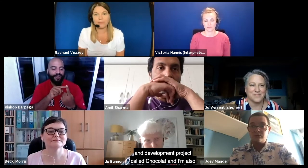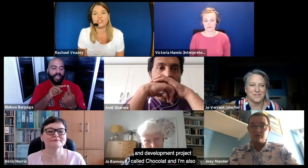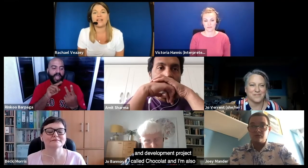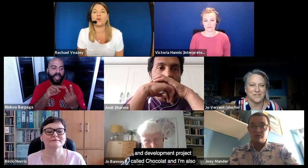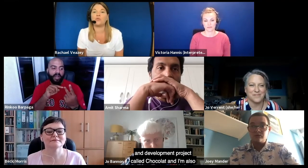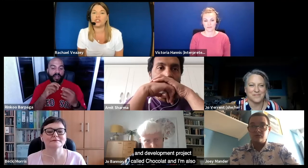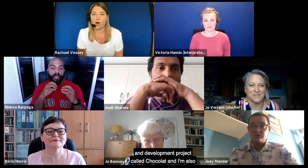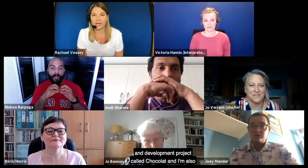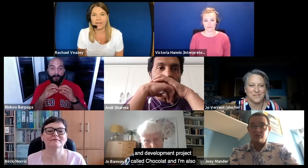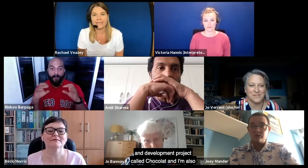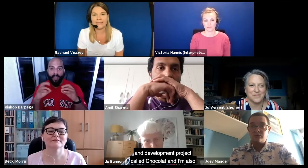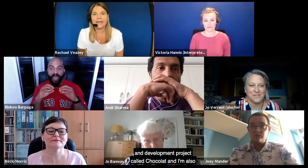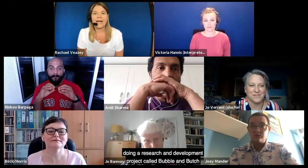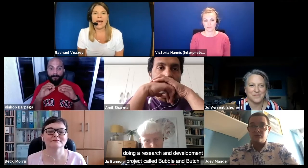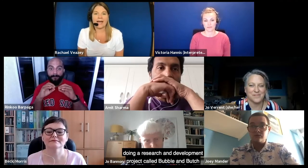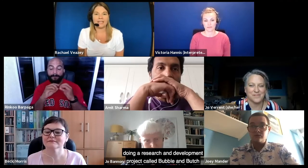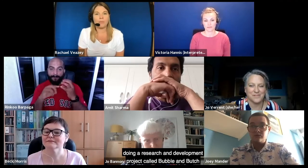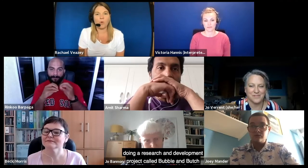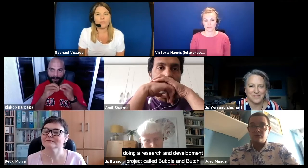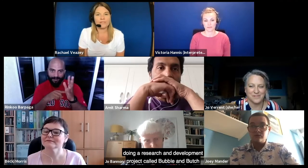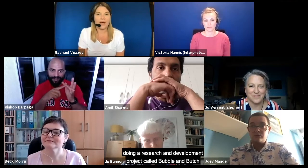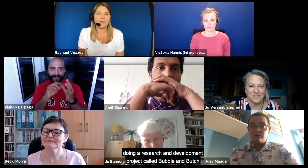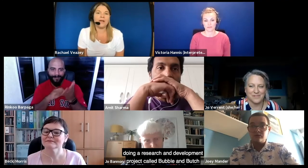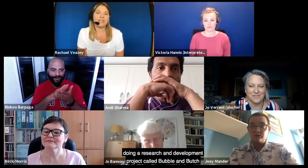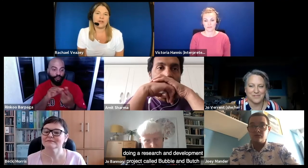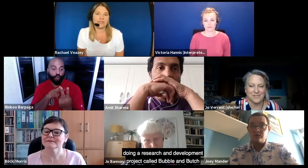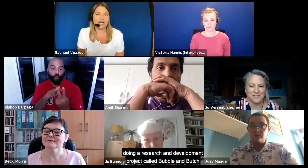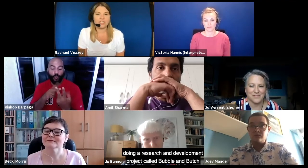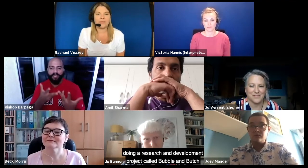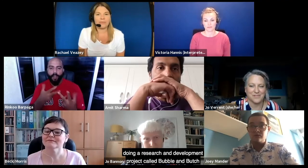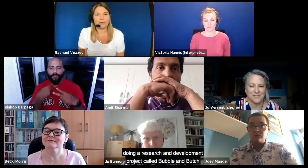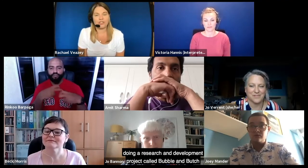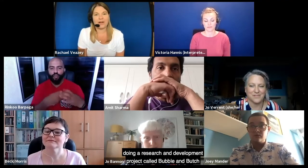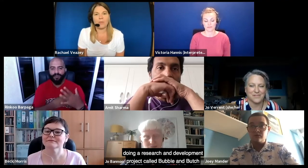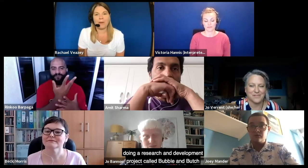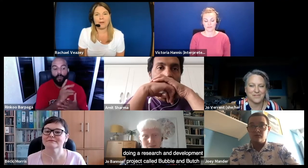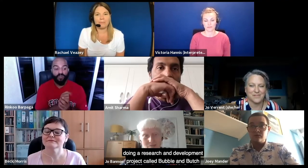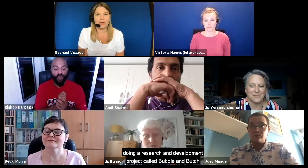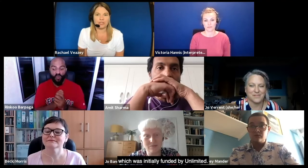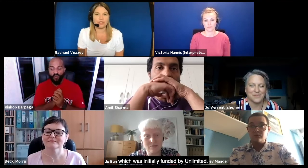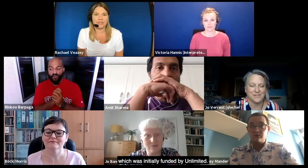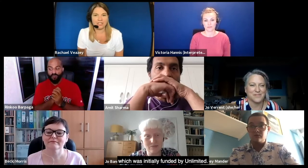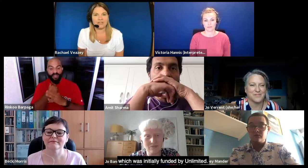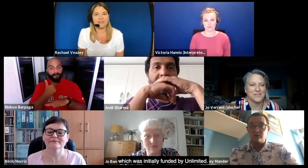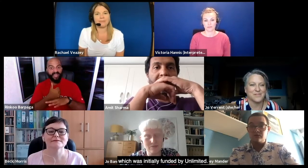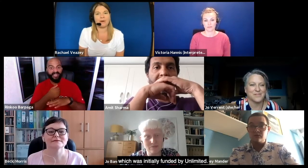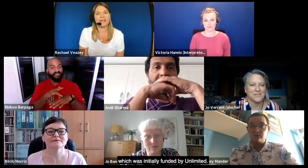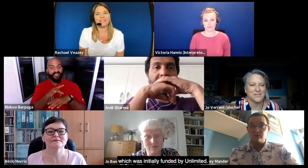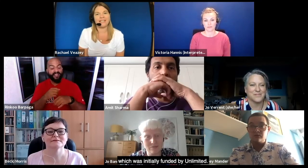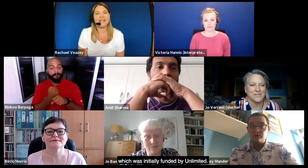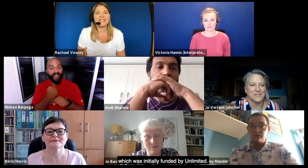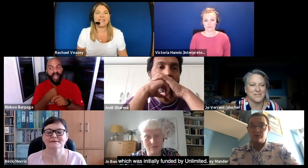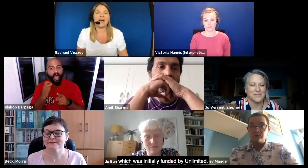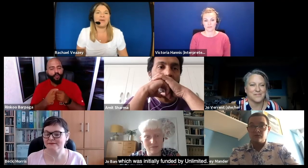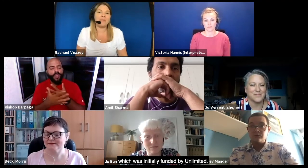development project called Chocolate, and I'm also doing a research and development project called Bubble and Butch, which was initially funded by